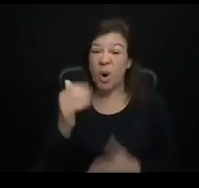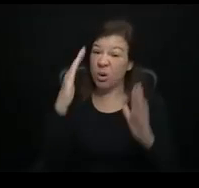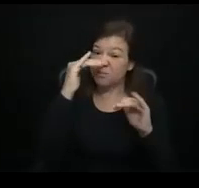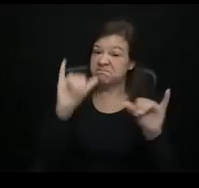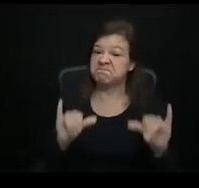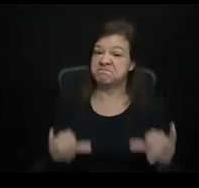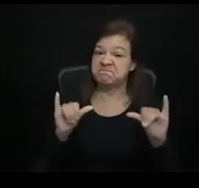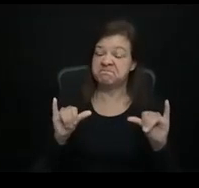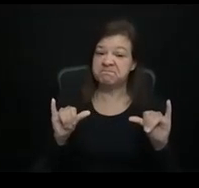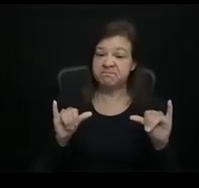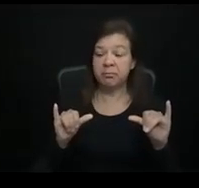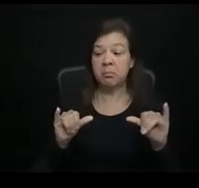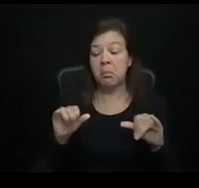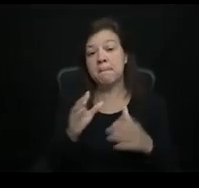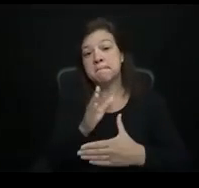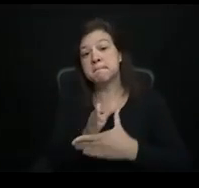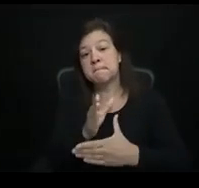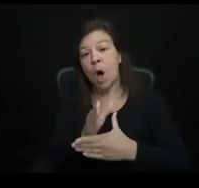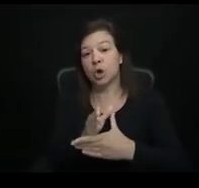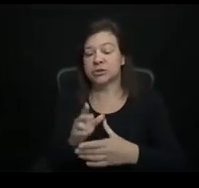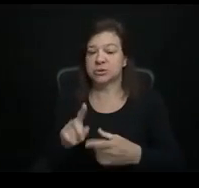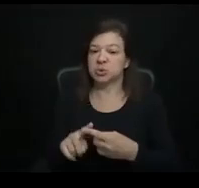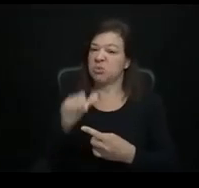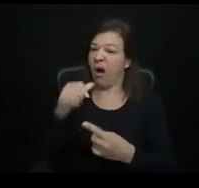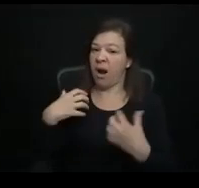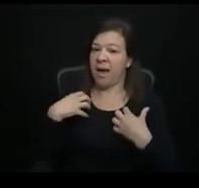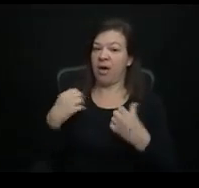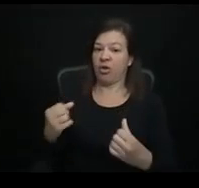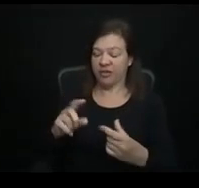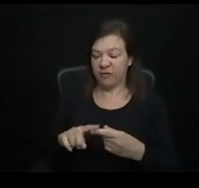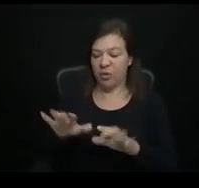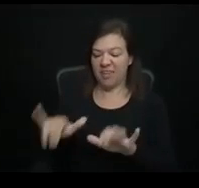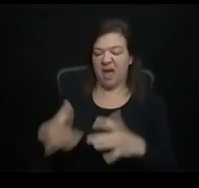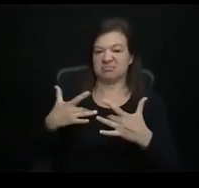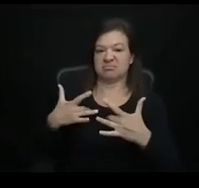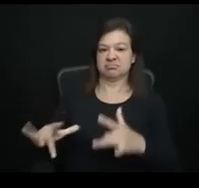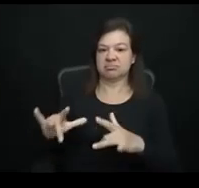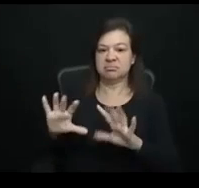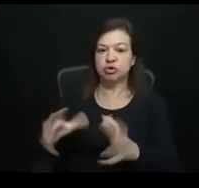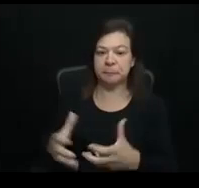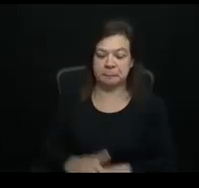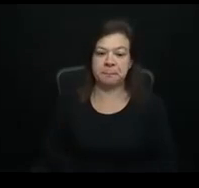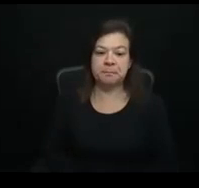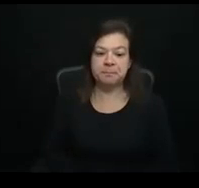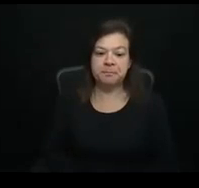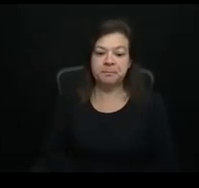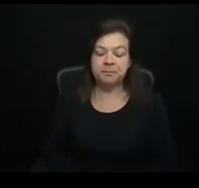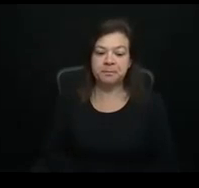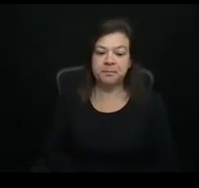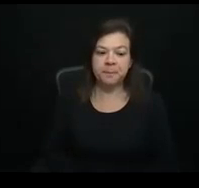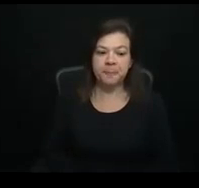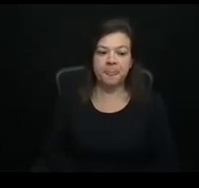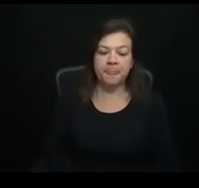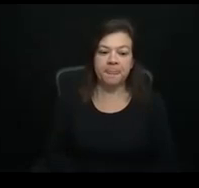conditions, moderate to unhealthy for sensitive groups. Be aware, look at